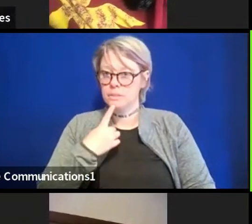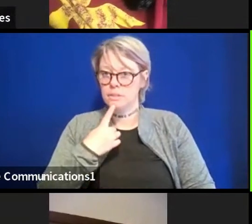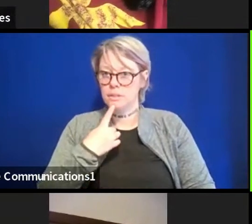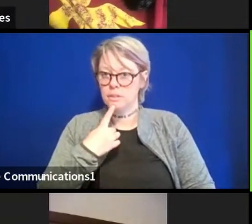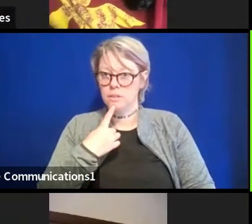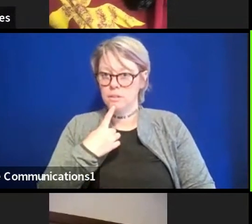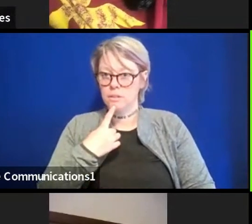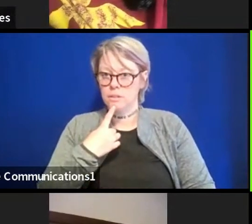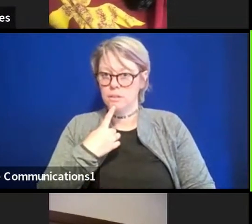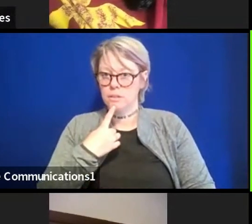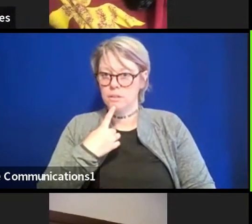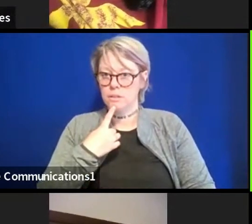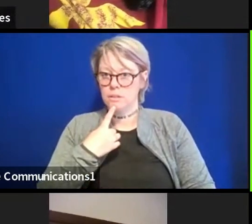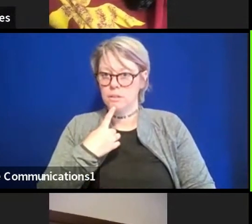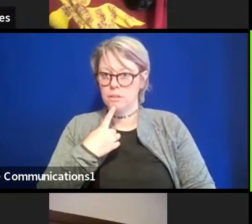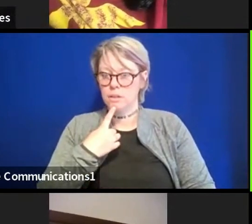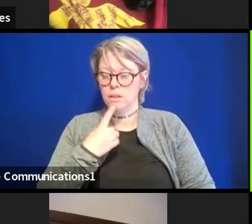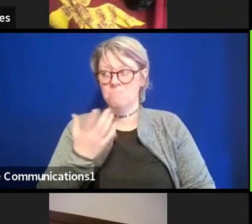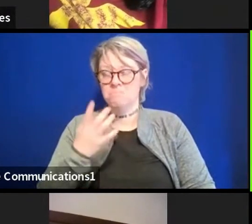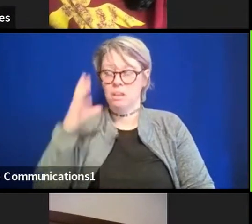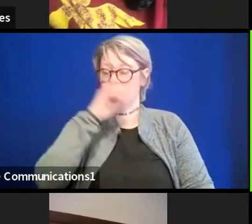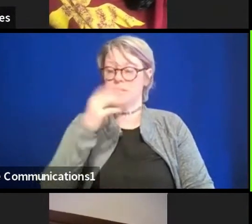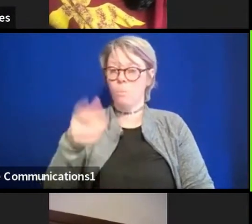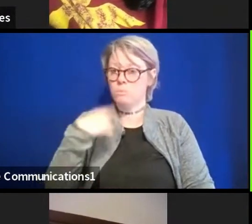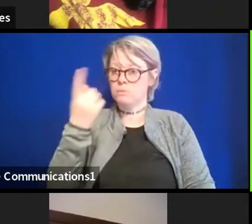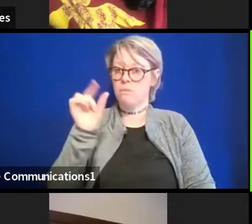I would like to tell the government that